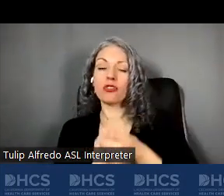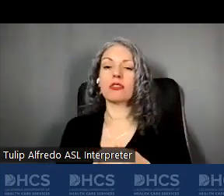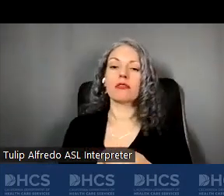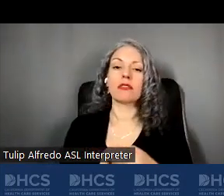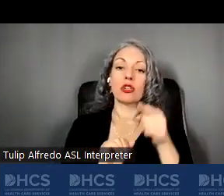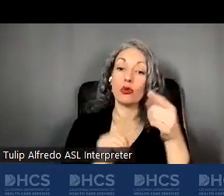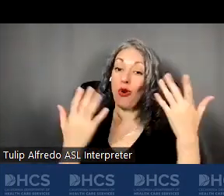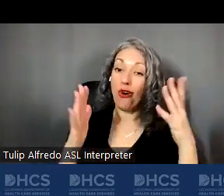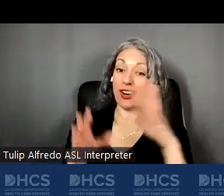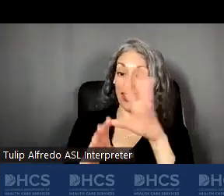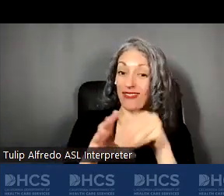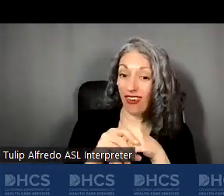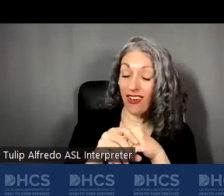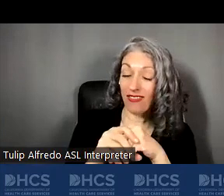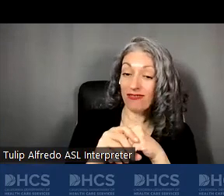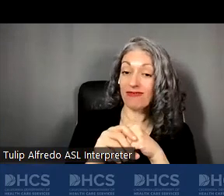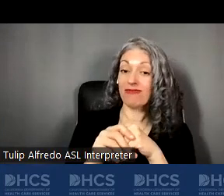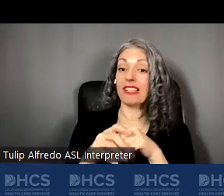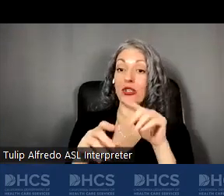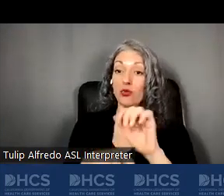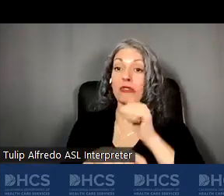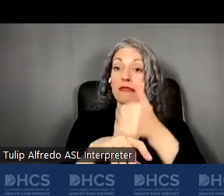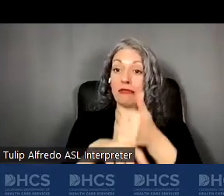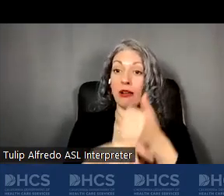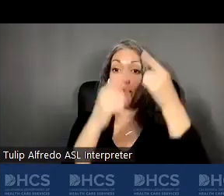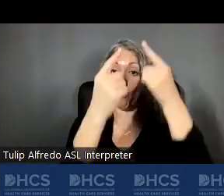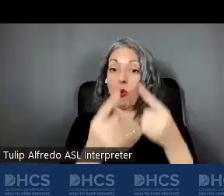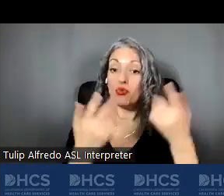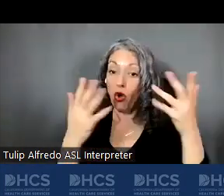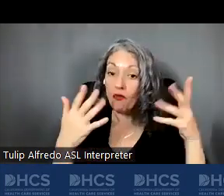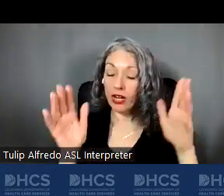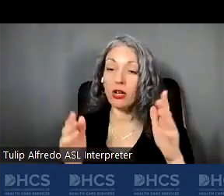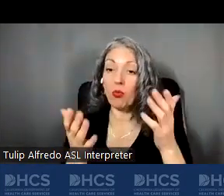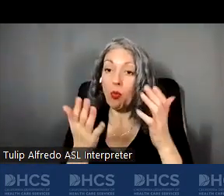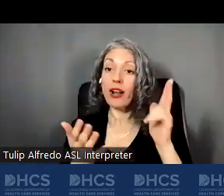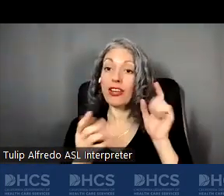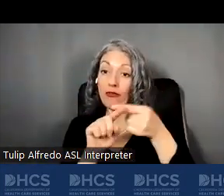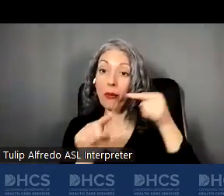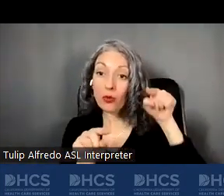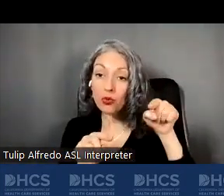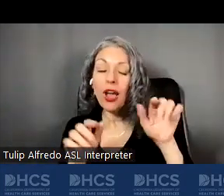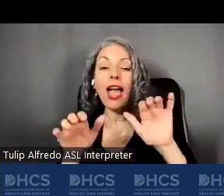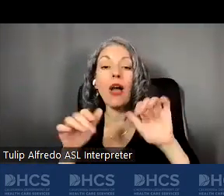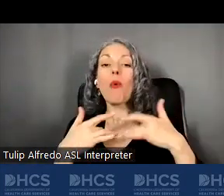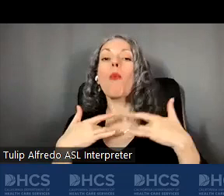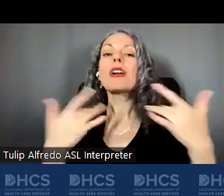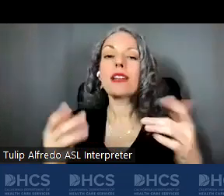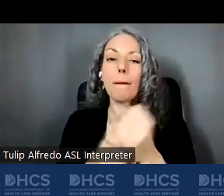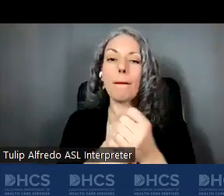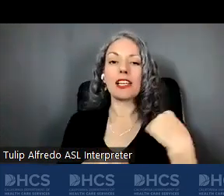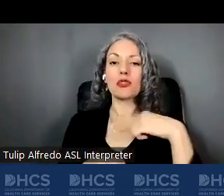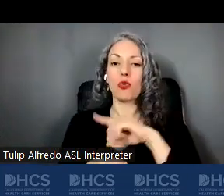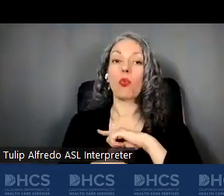already engaged and implementing these key initiatives, we need to hear from you on how it's going and making sure that we're hearing